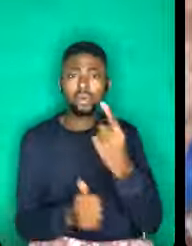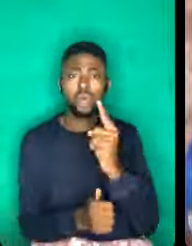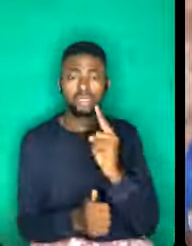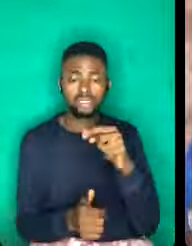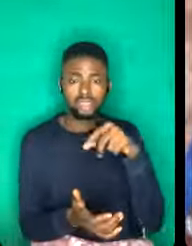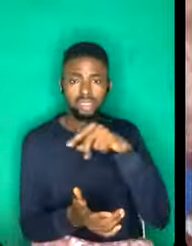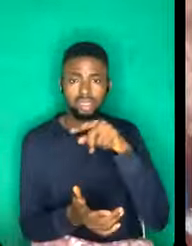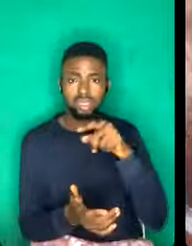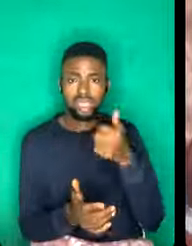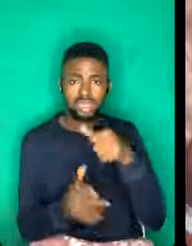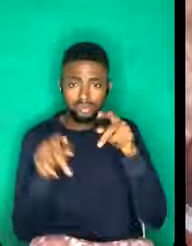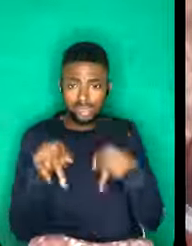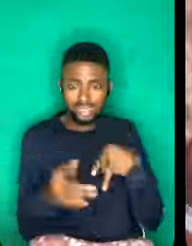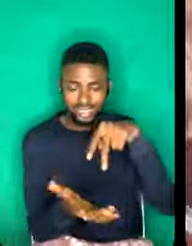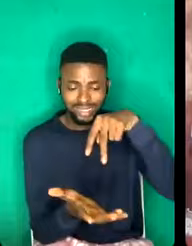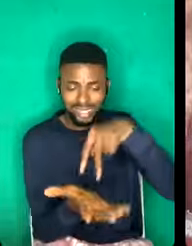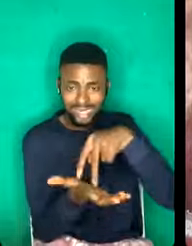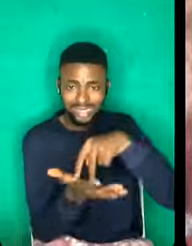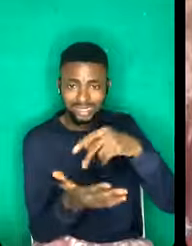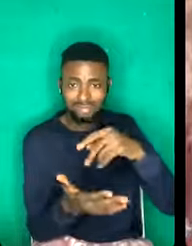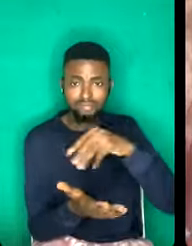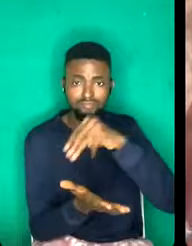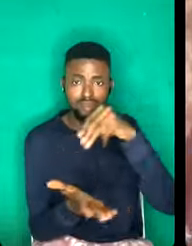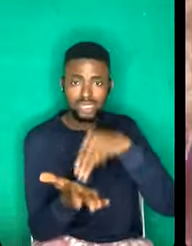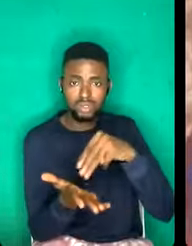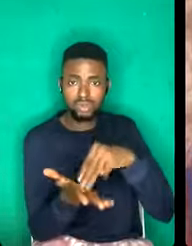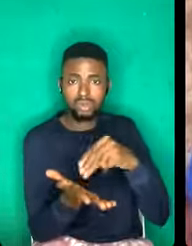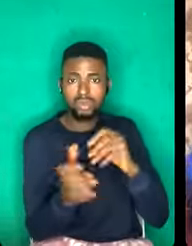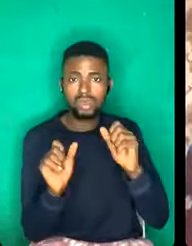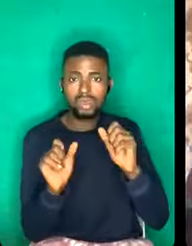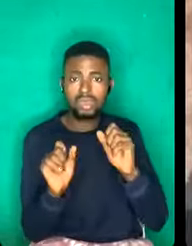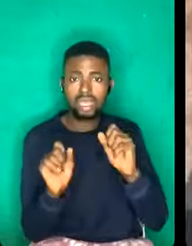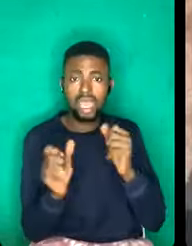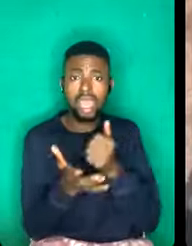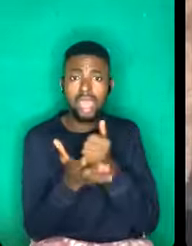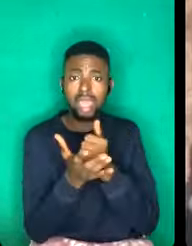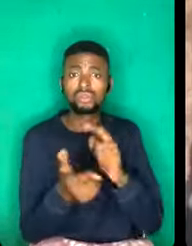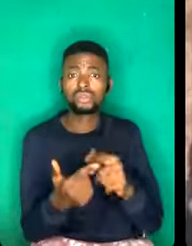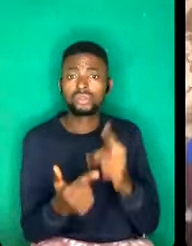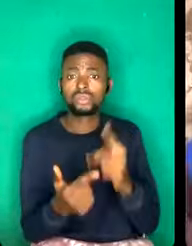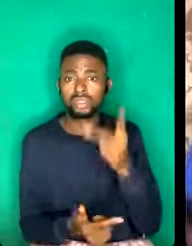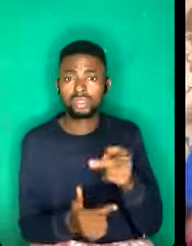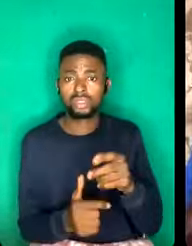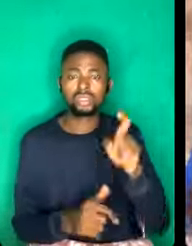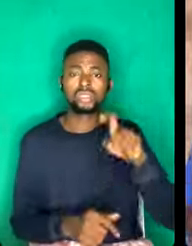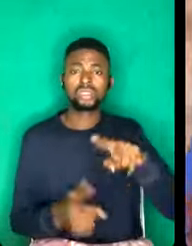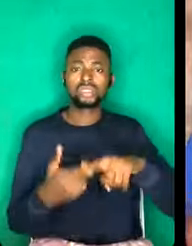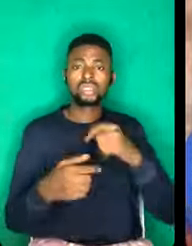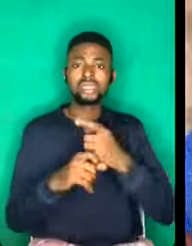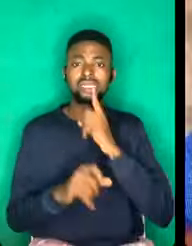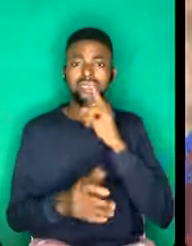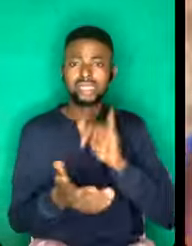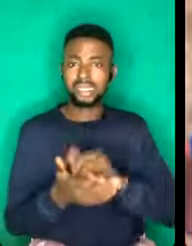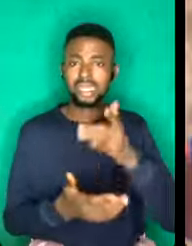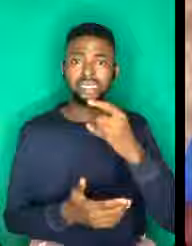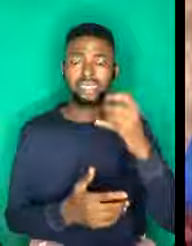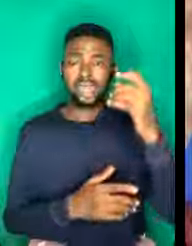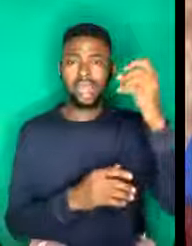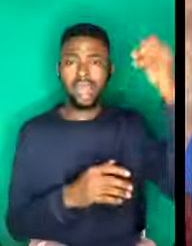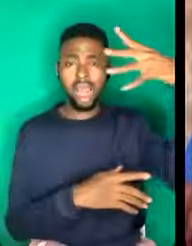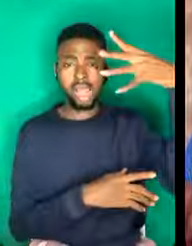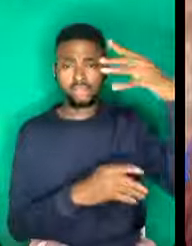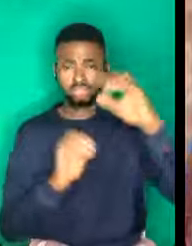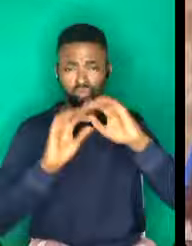time, and that helps. That helps a lot. Of course, you have to ensure there's good lighting in the